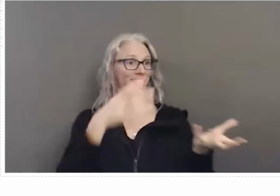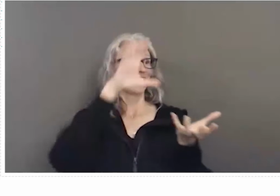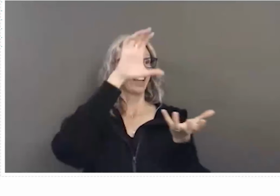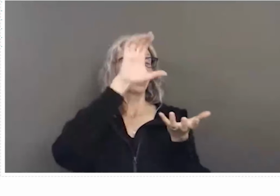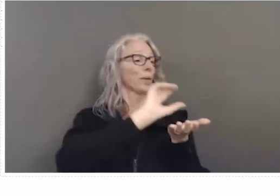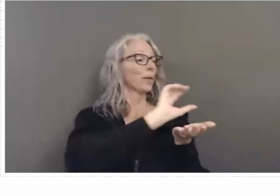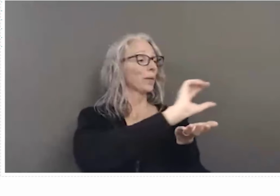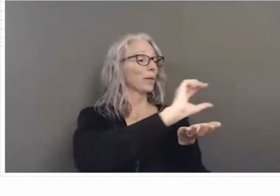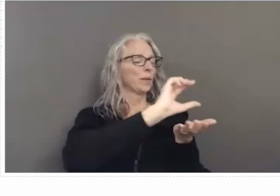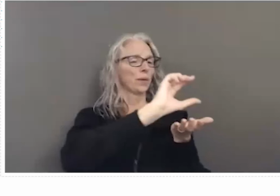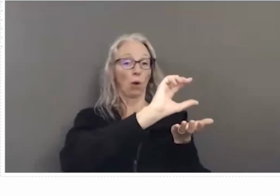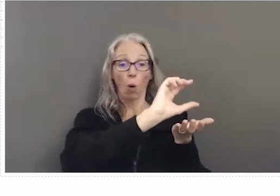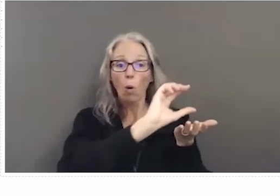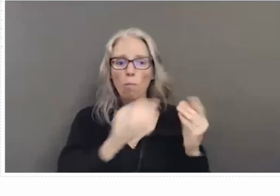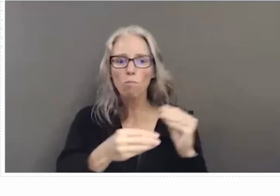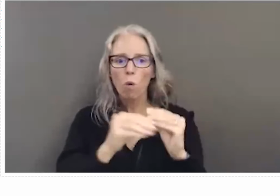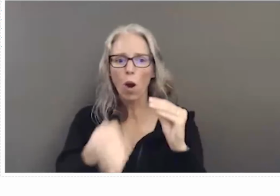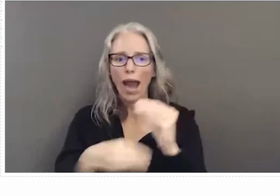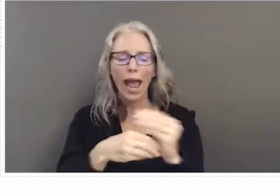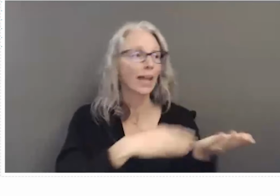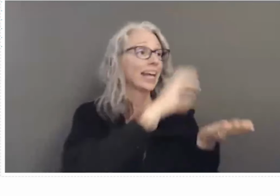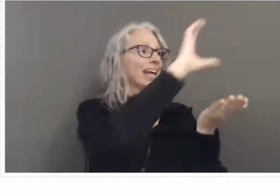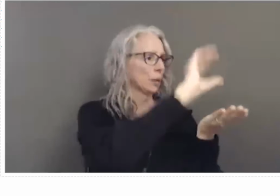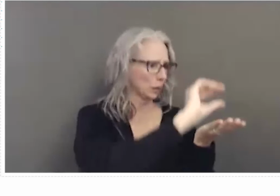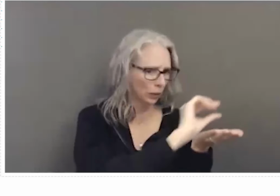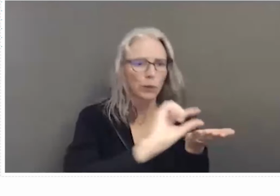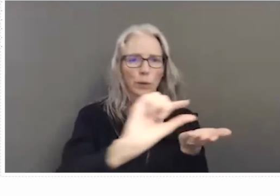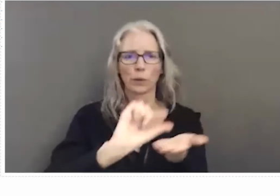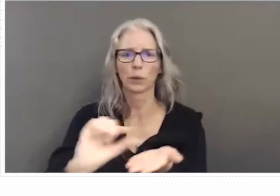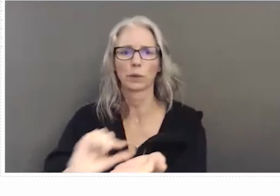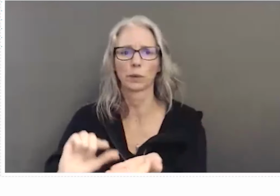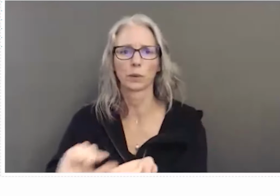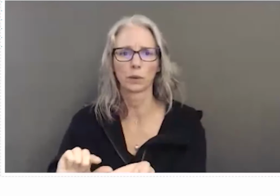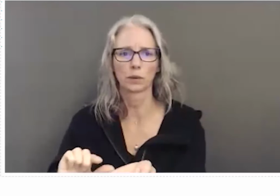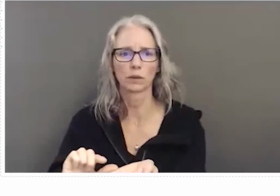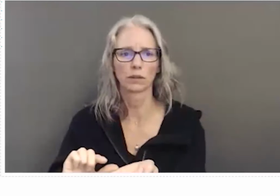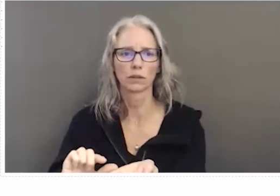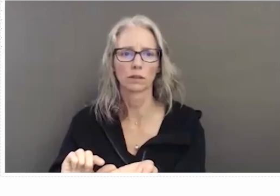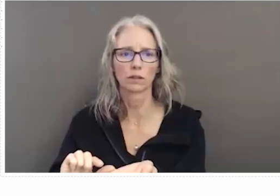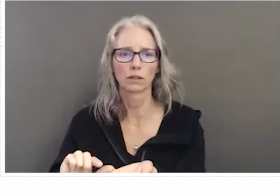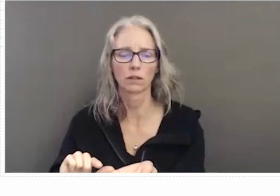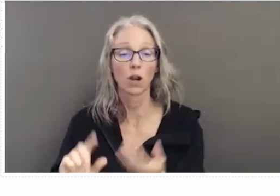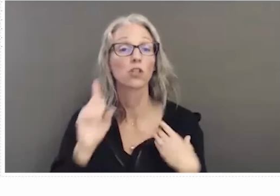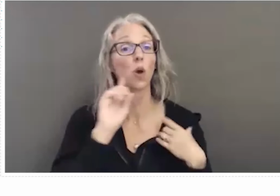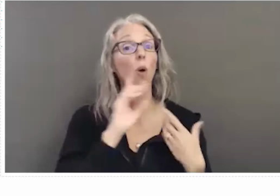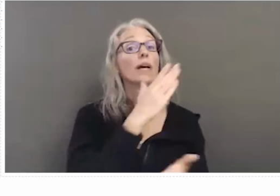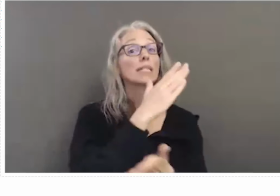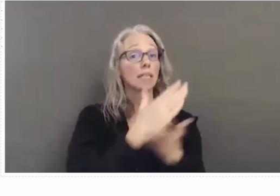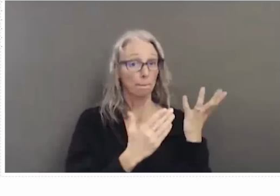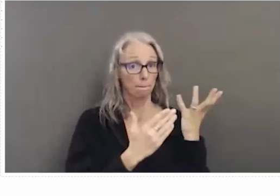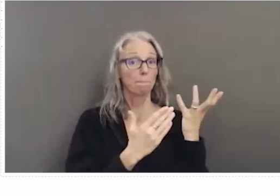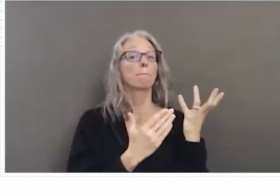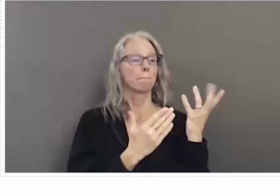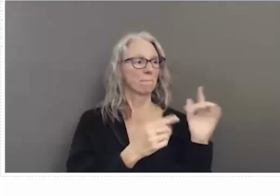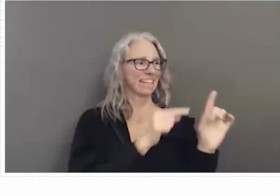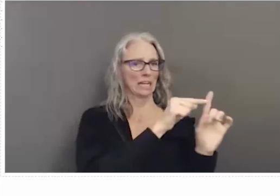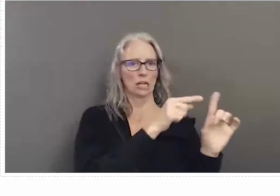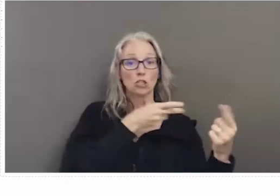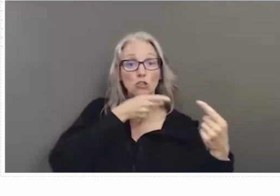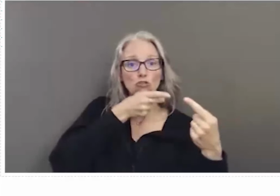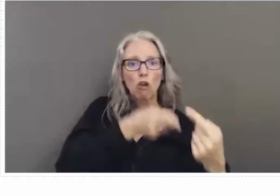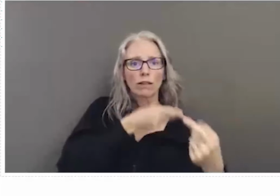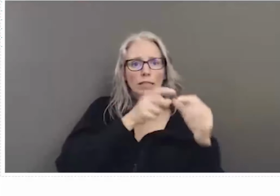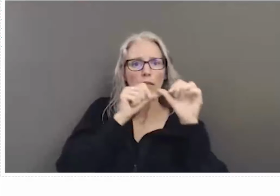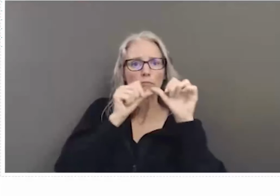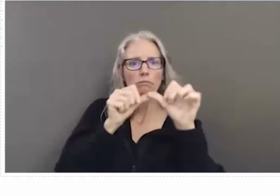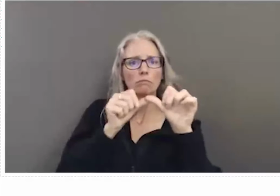larger festivals for some have been struggling to be able to maintain actually their relationship with larger sponsor. I think there's many reasons for